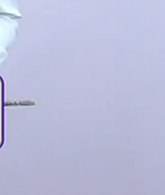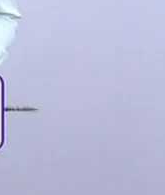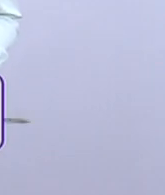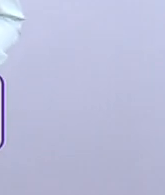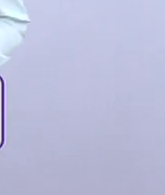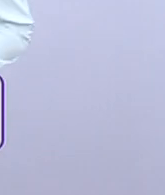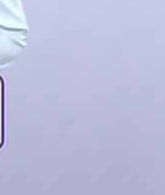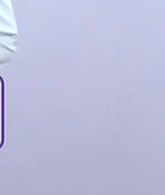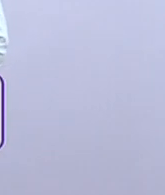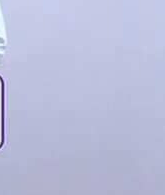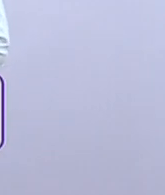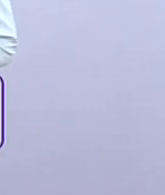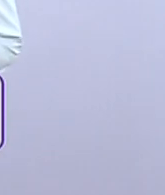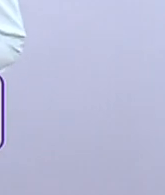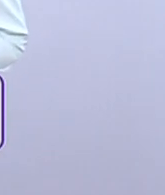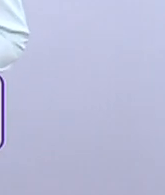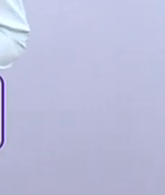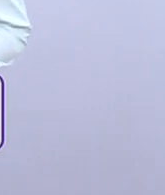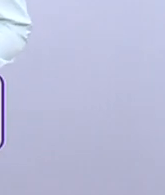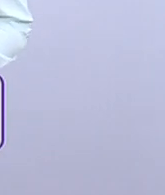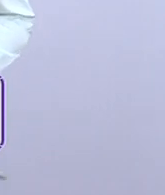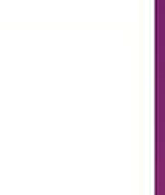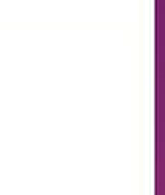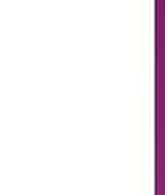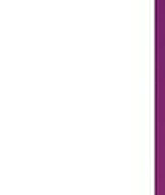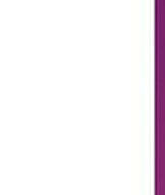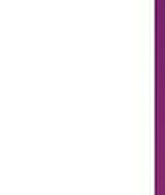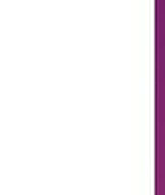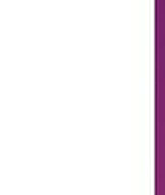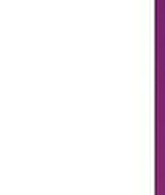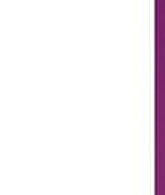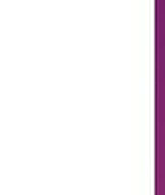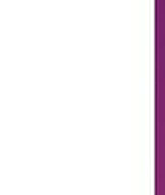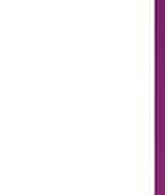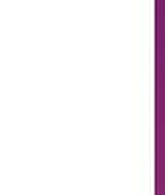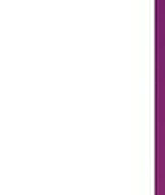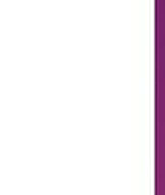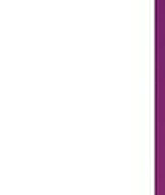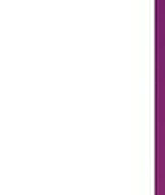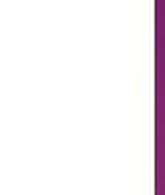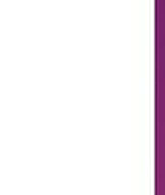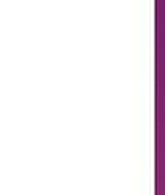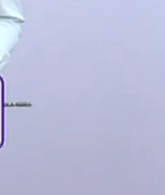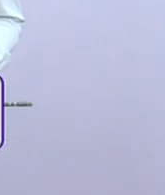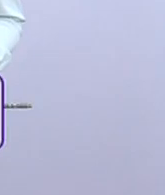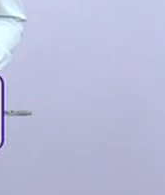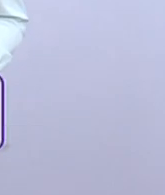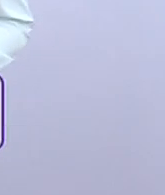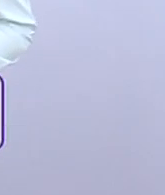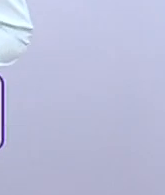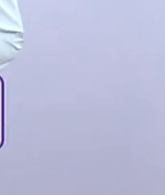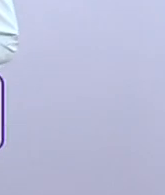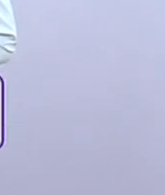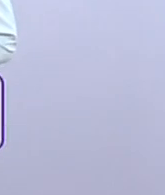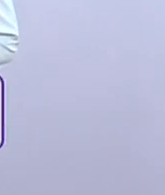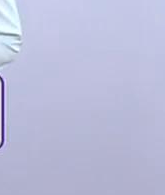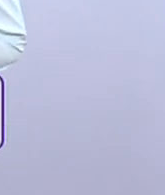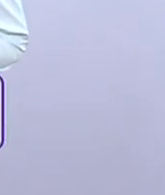You're right. It is foggy. Good job.